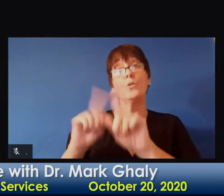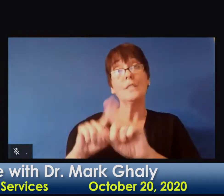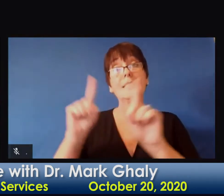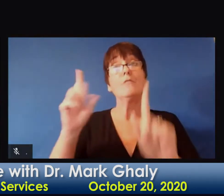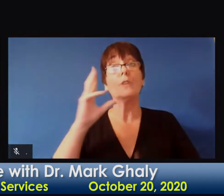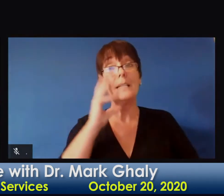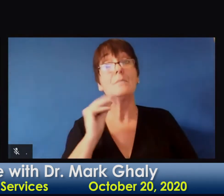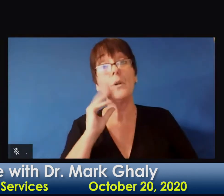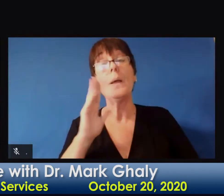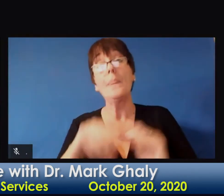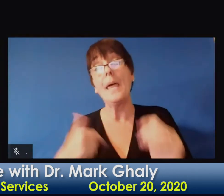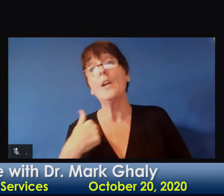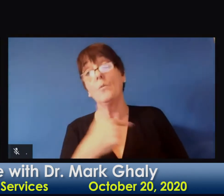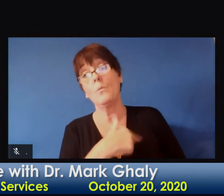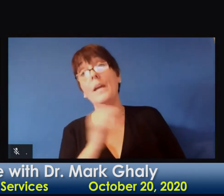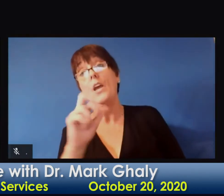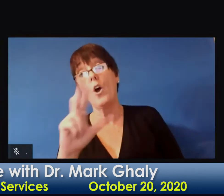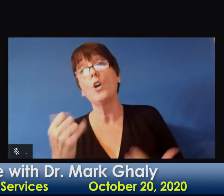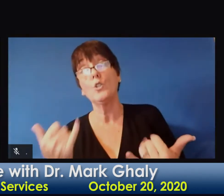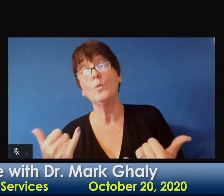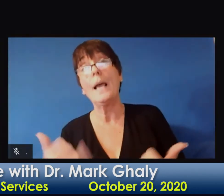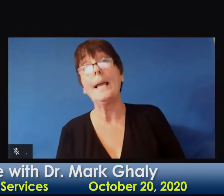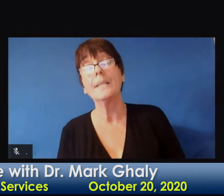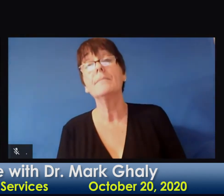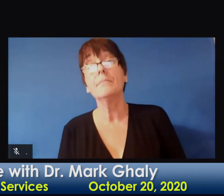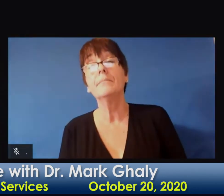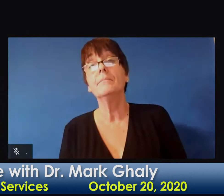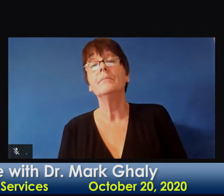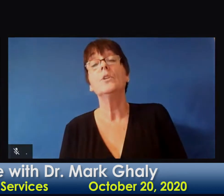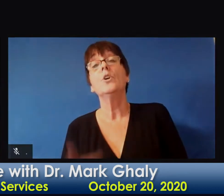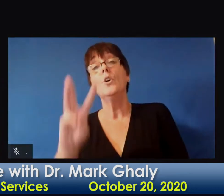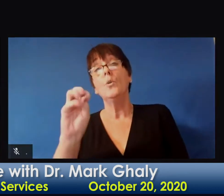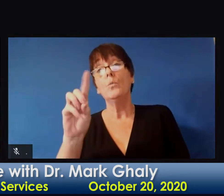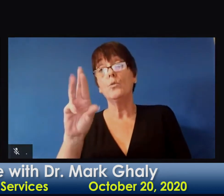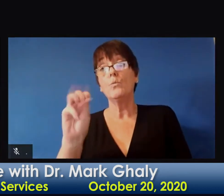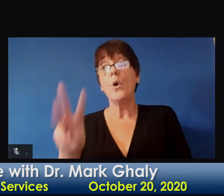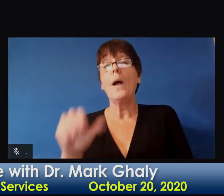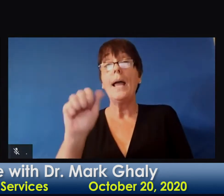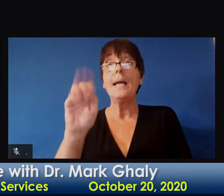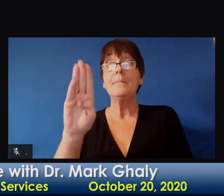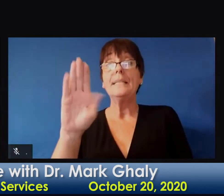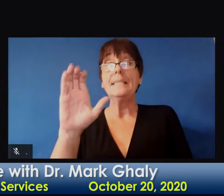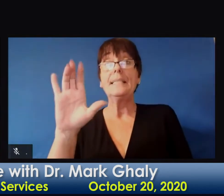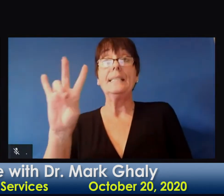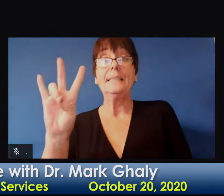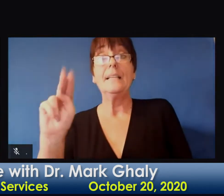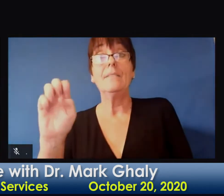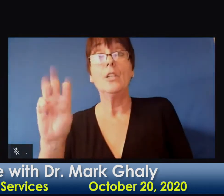experiences than where we are today. Melanie Woodrow, ABC 7 News.